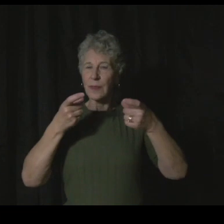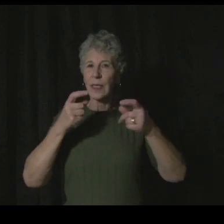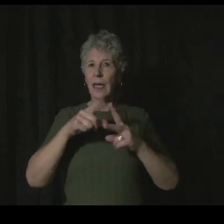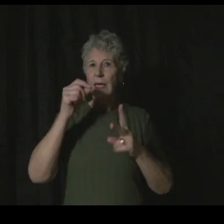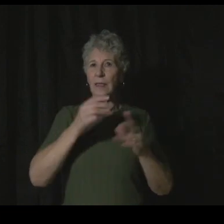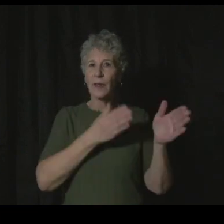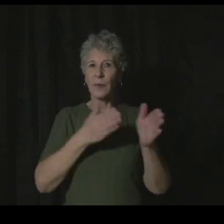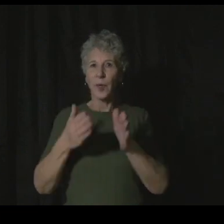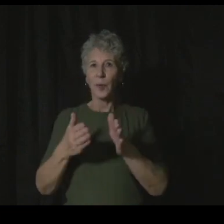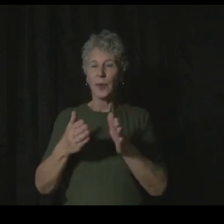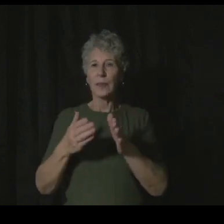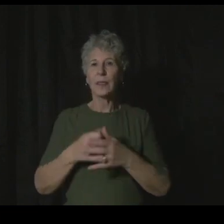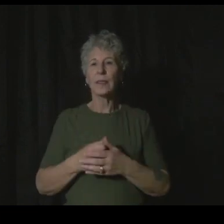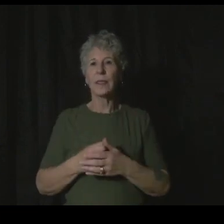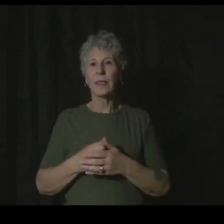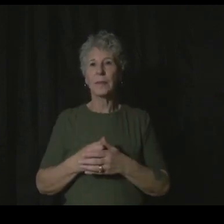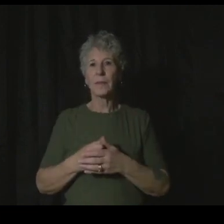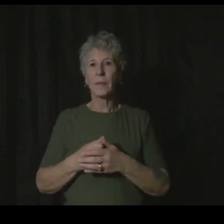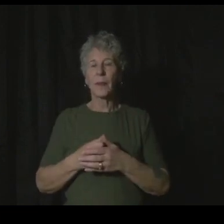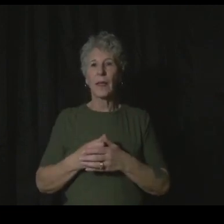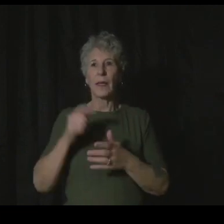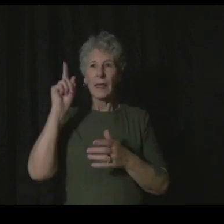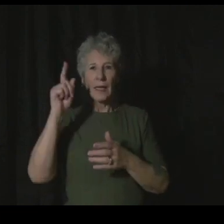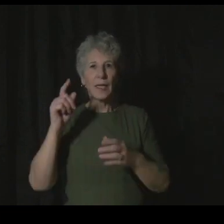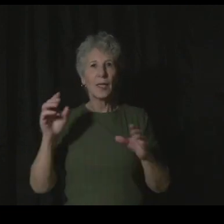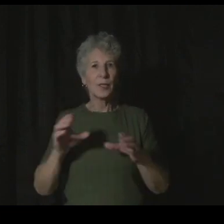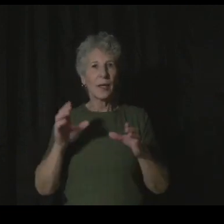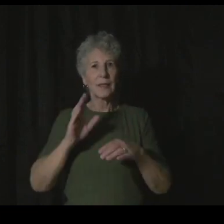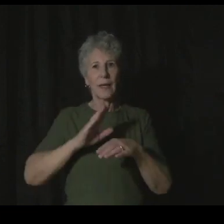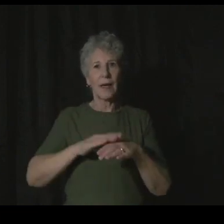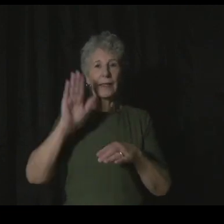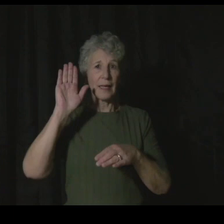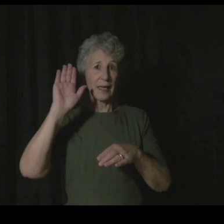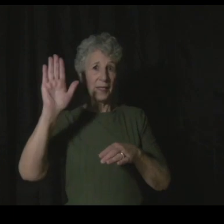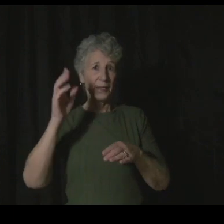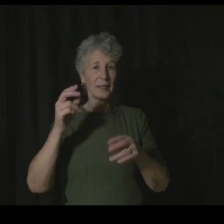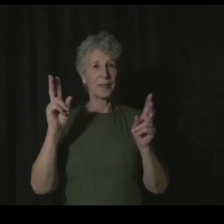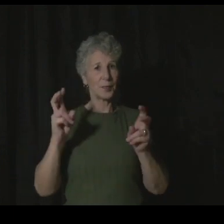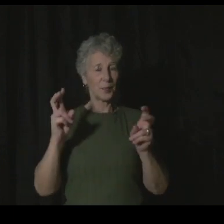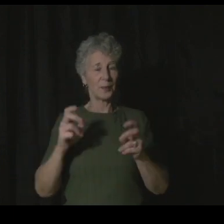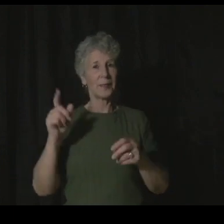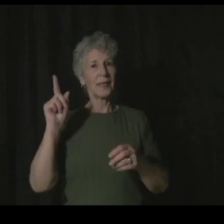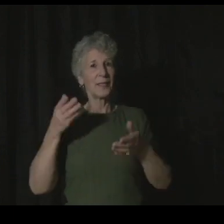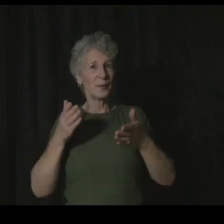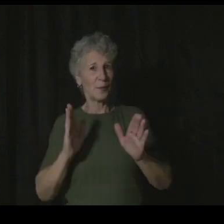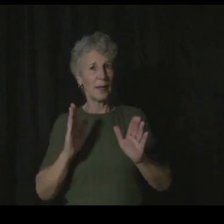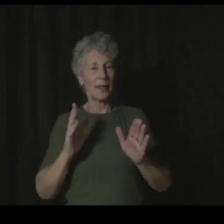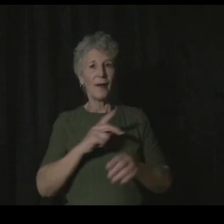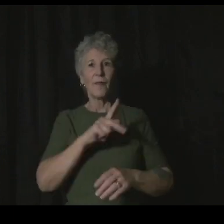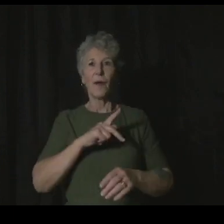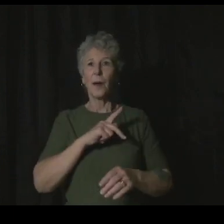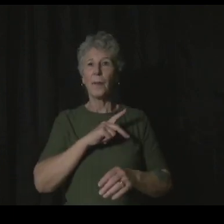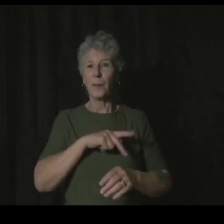purpose that he carries out on his terms regarding personal salvation as well. So first